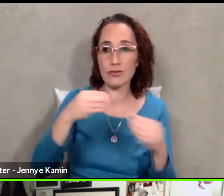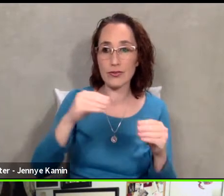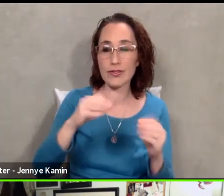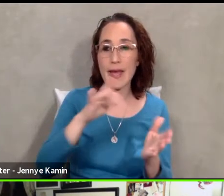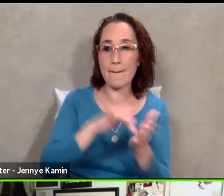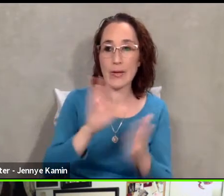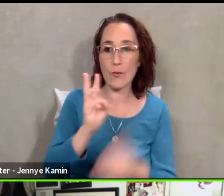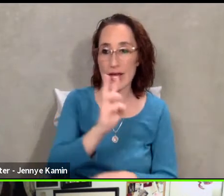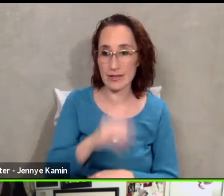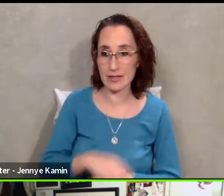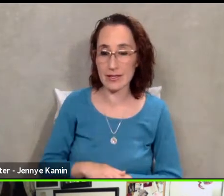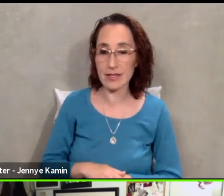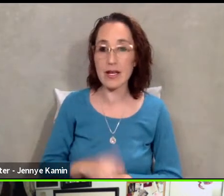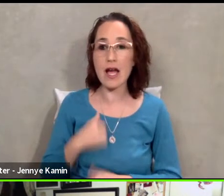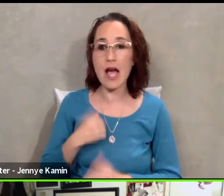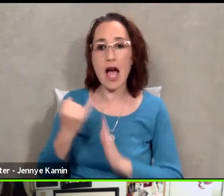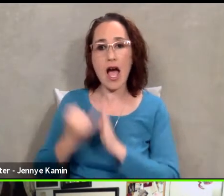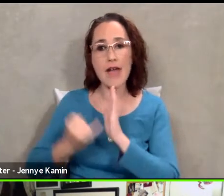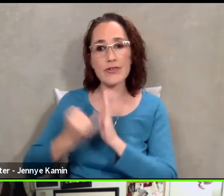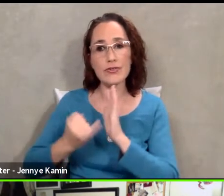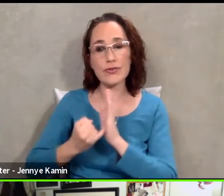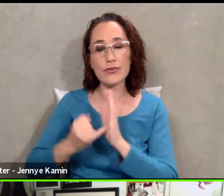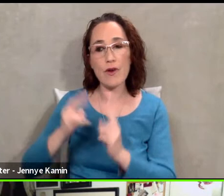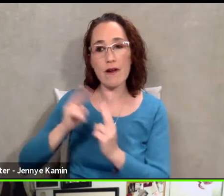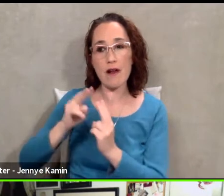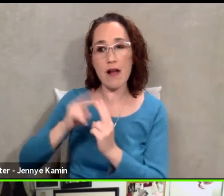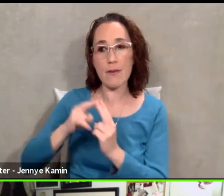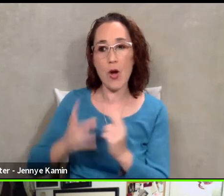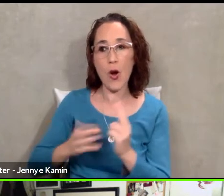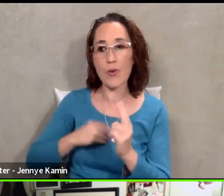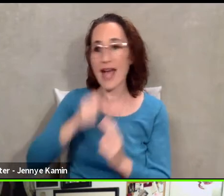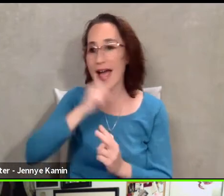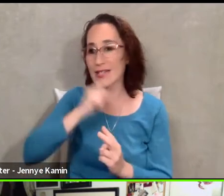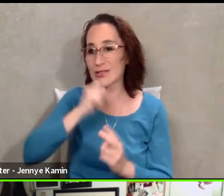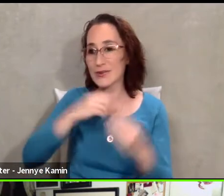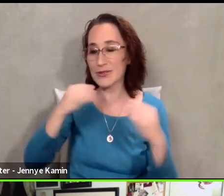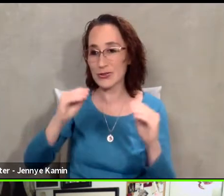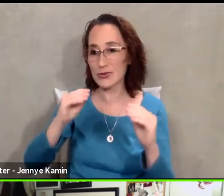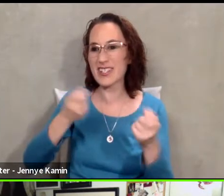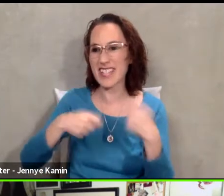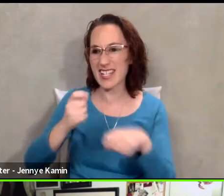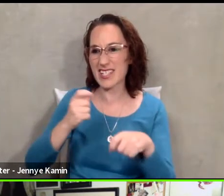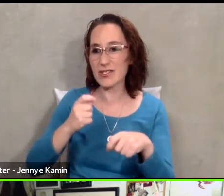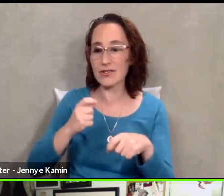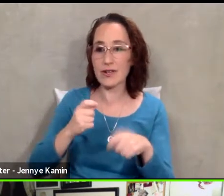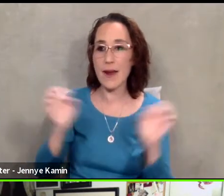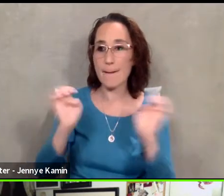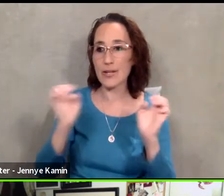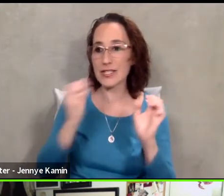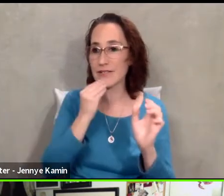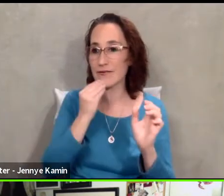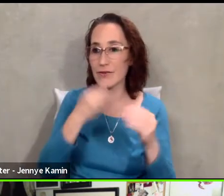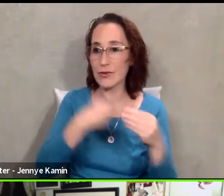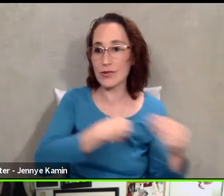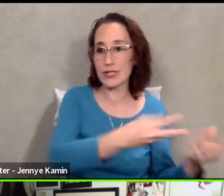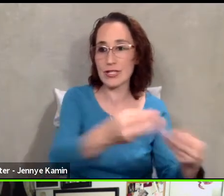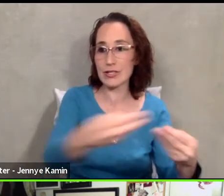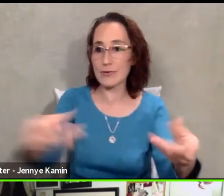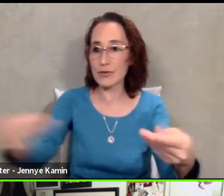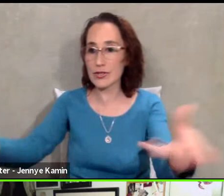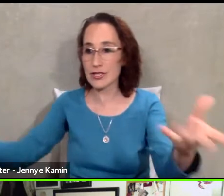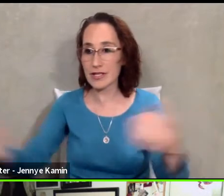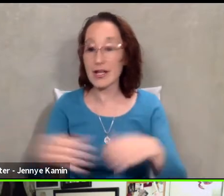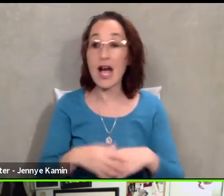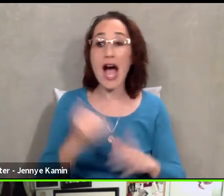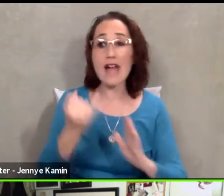I drew a couple that owned an ice cream shop that turned it into like sort of an emergency food distribution place. And I